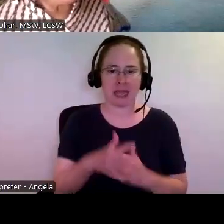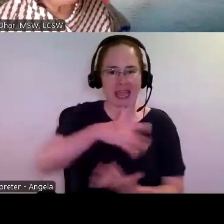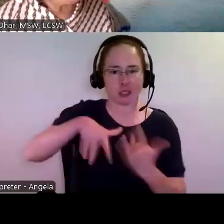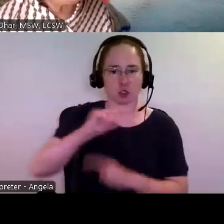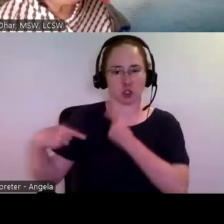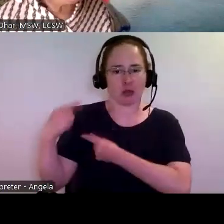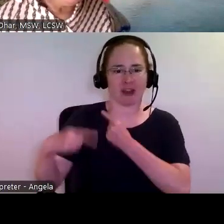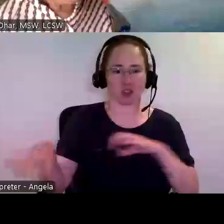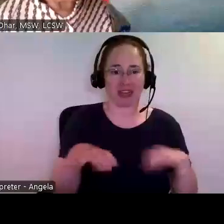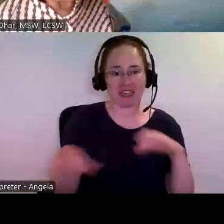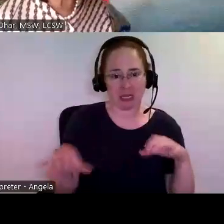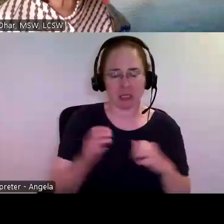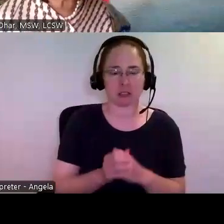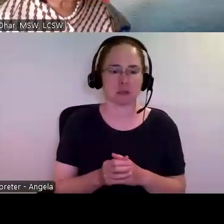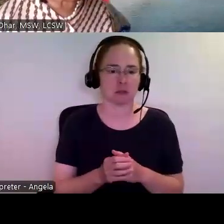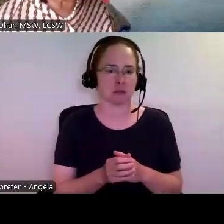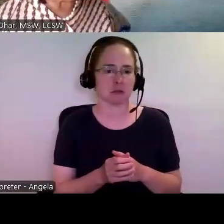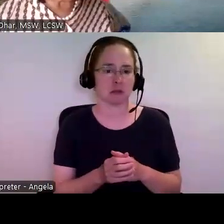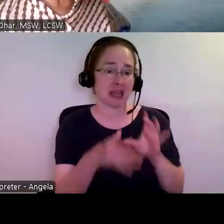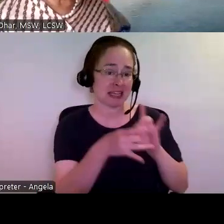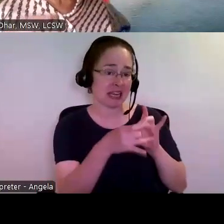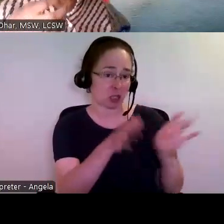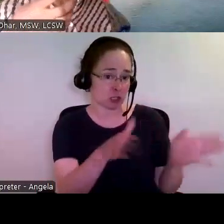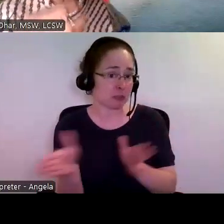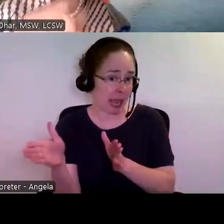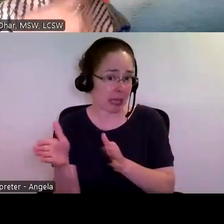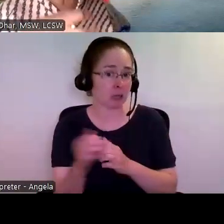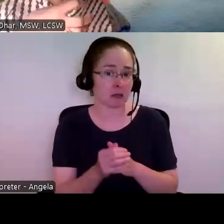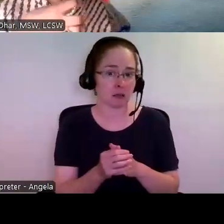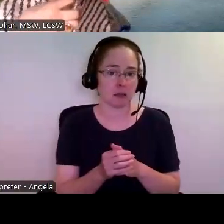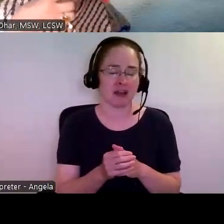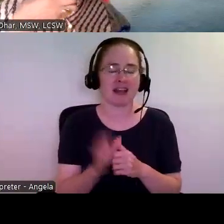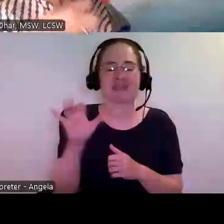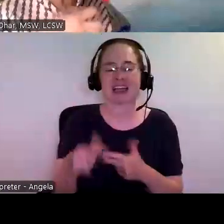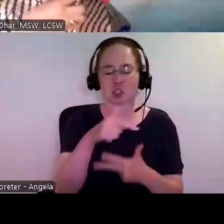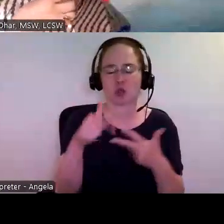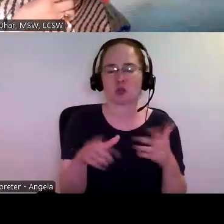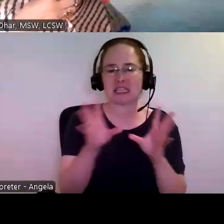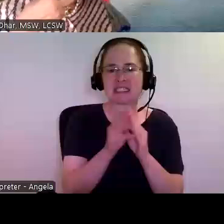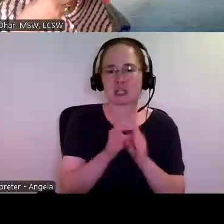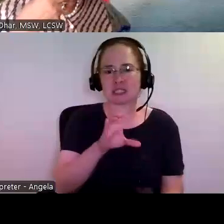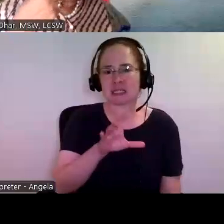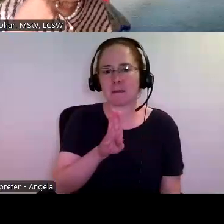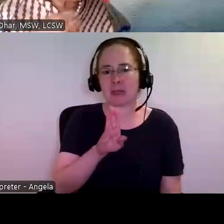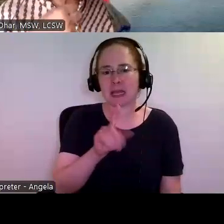intergenerational activities, connection planning, which is a 3-session CBT